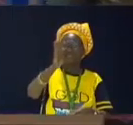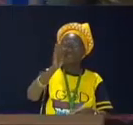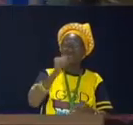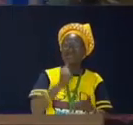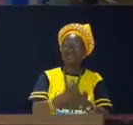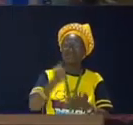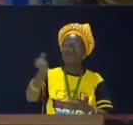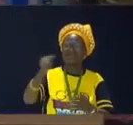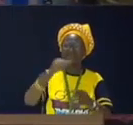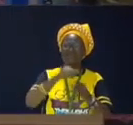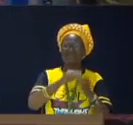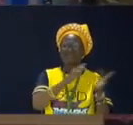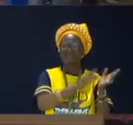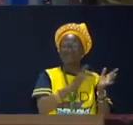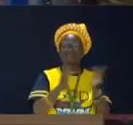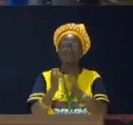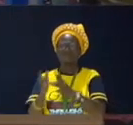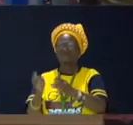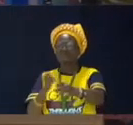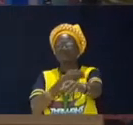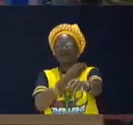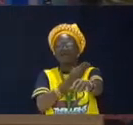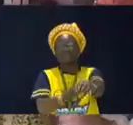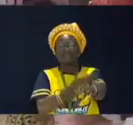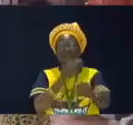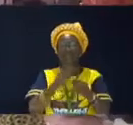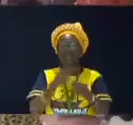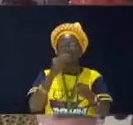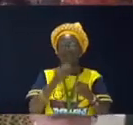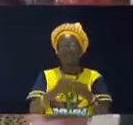In Jesus' mighty name, we have prayed.